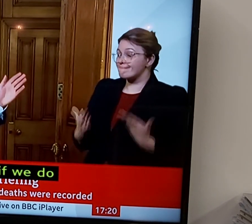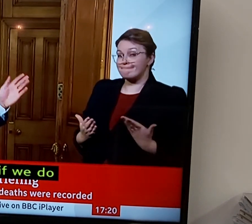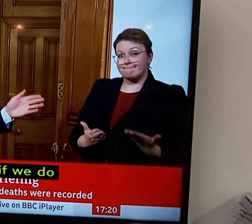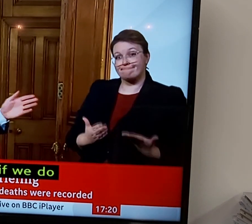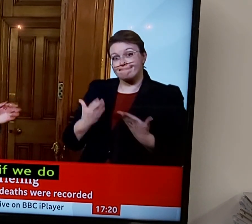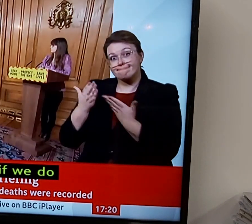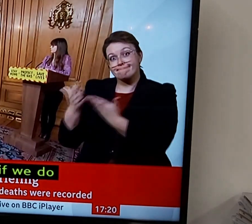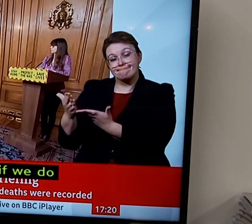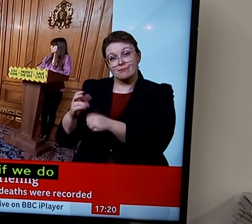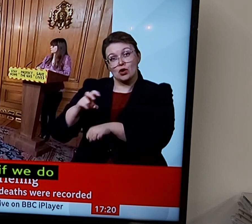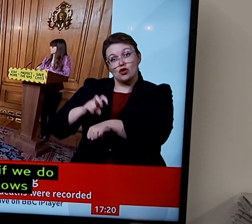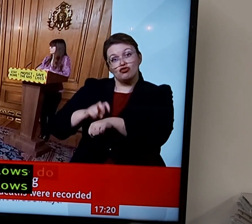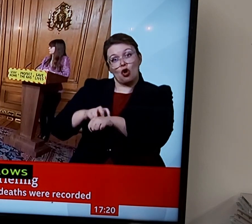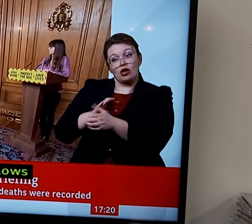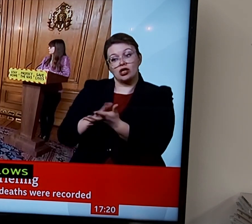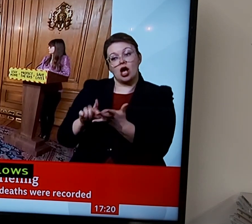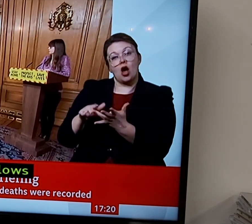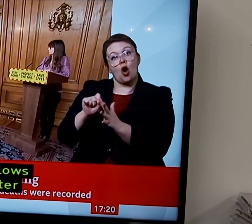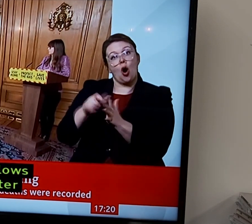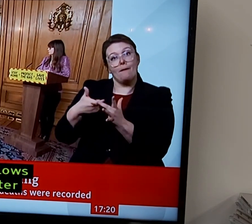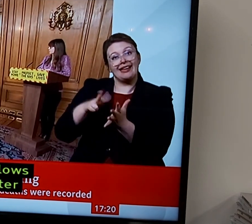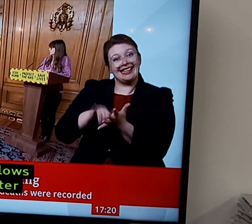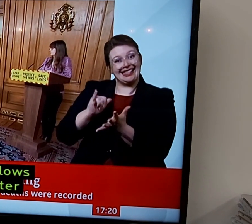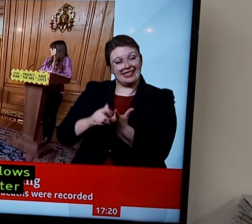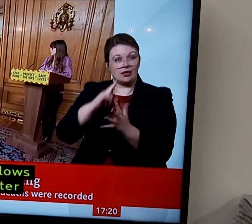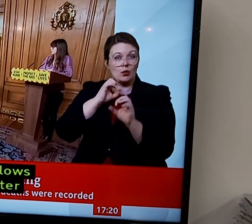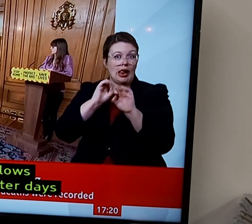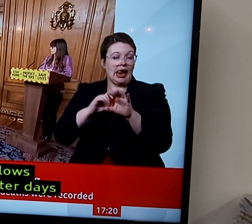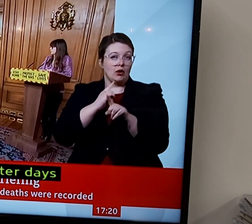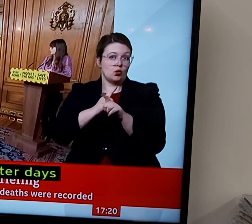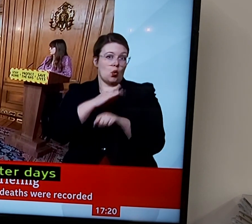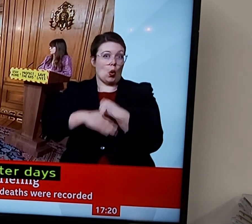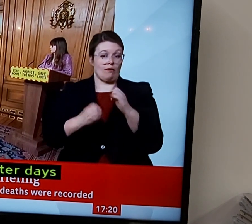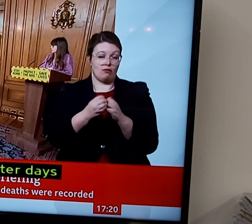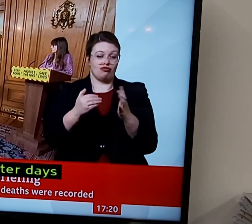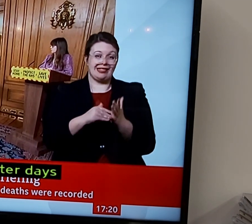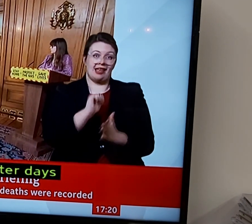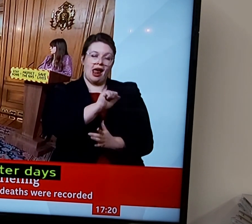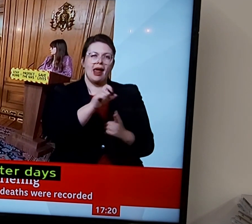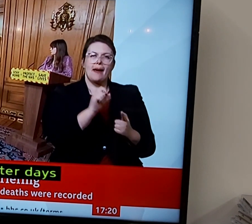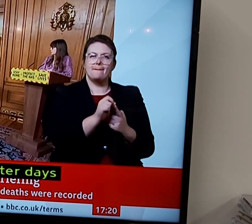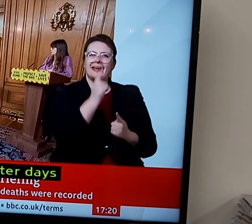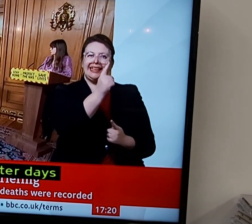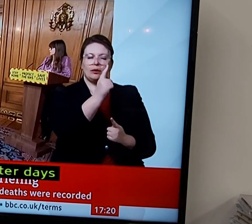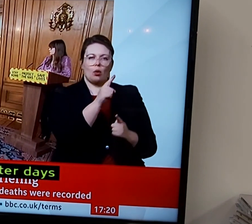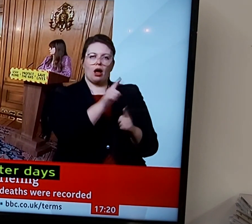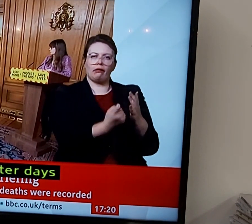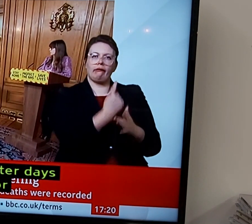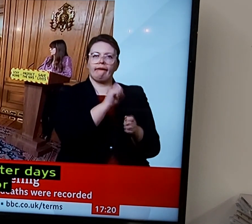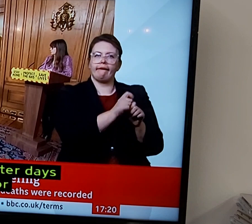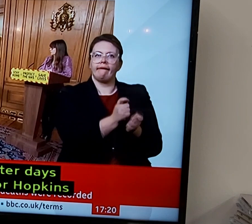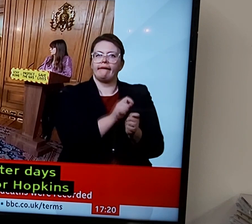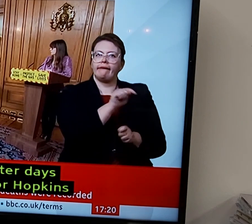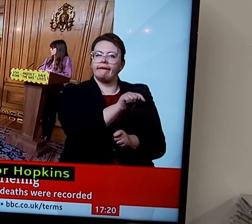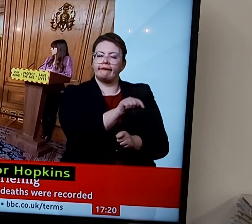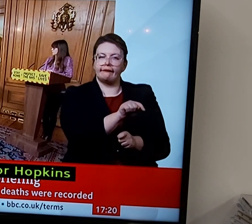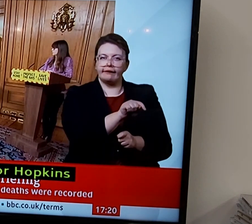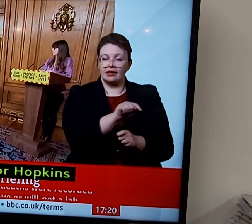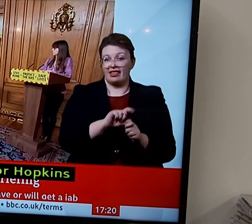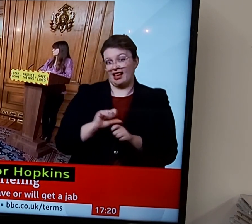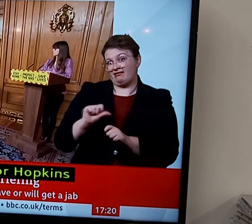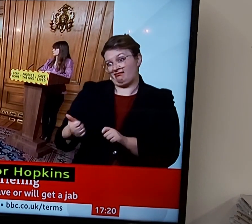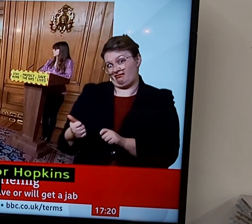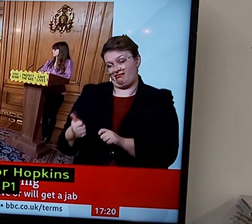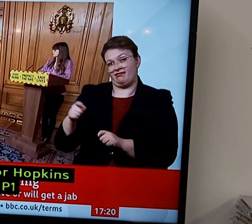to Dr. Hopkins to set out more about the P1 variant, and then to Professor Van-Tam on more details of